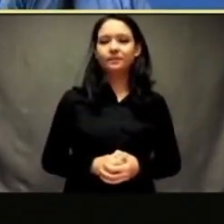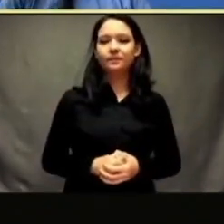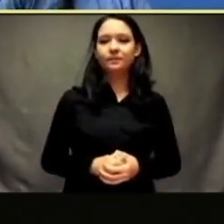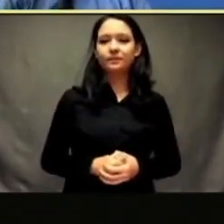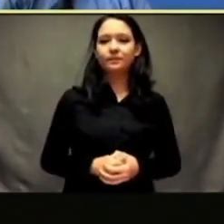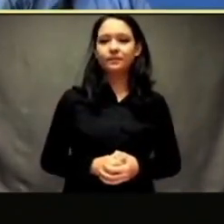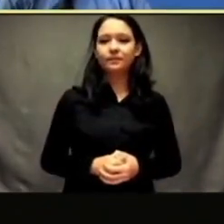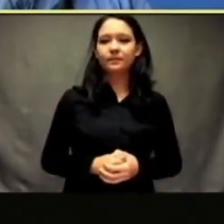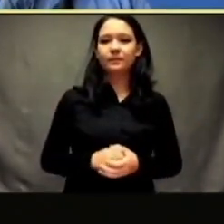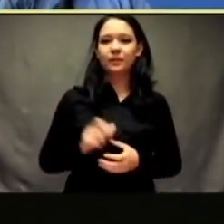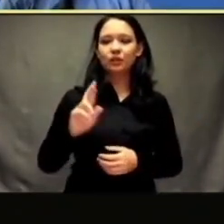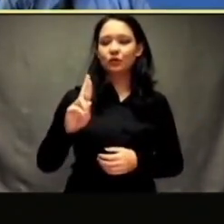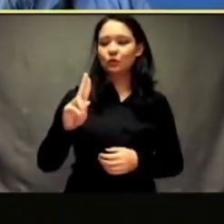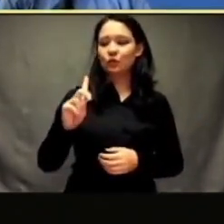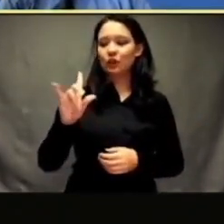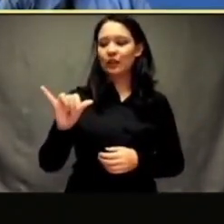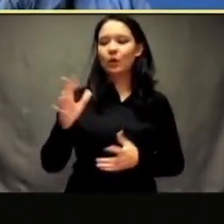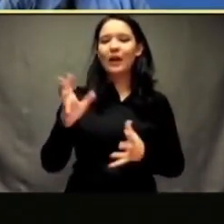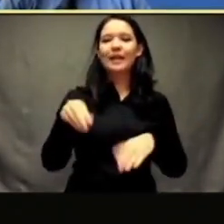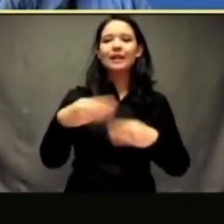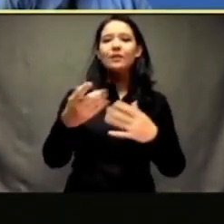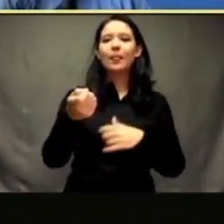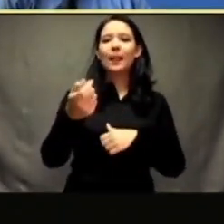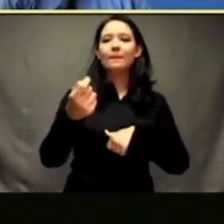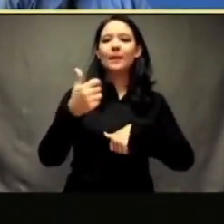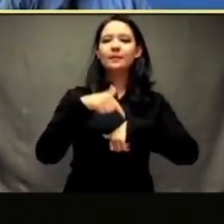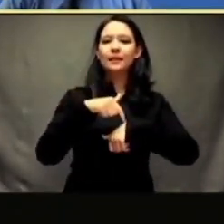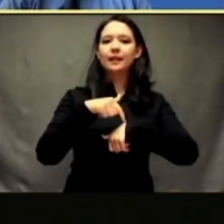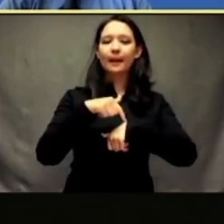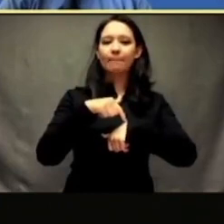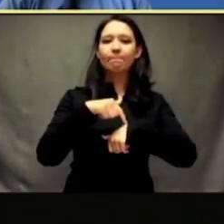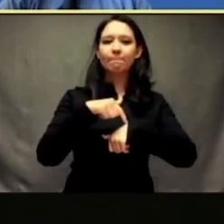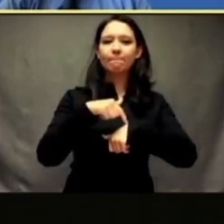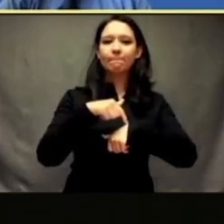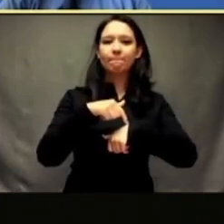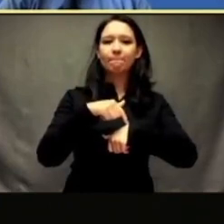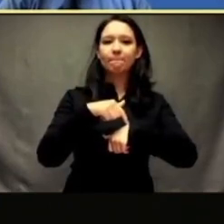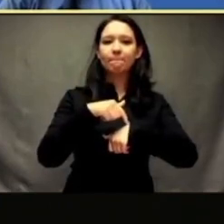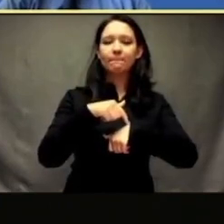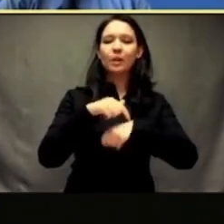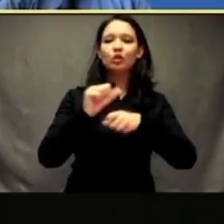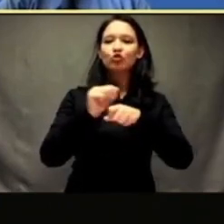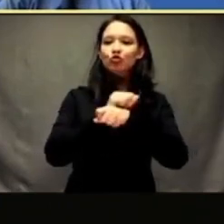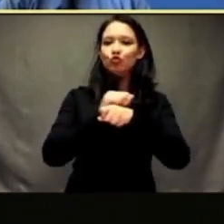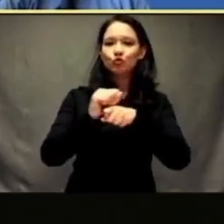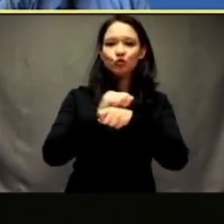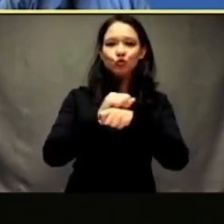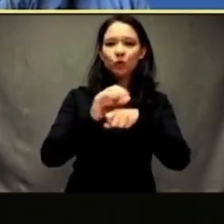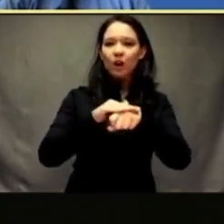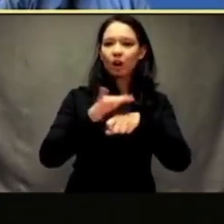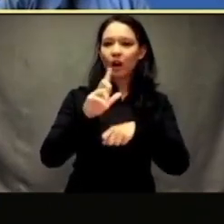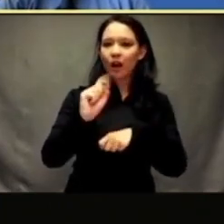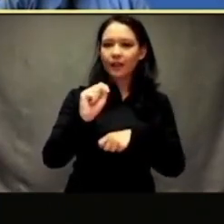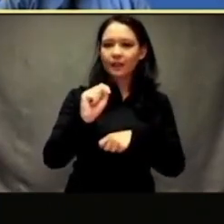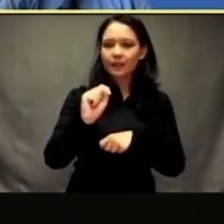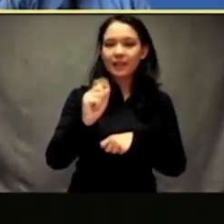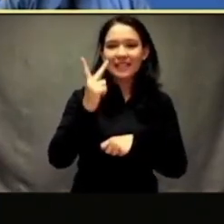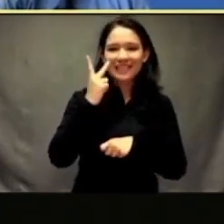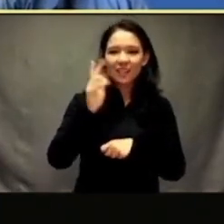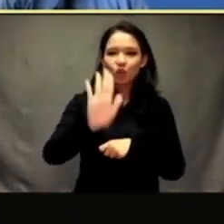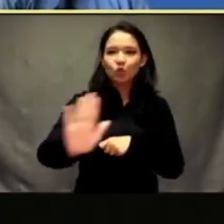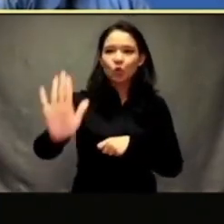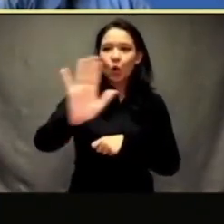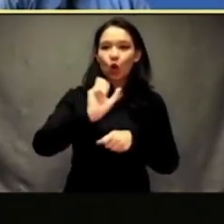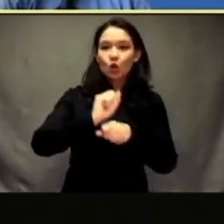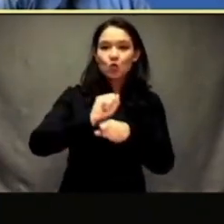So we want to give you a little bit of time to just kind of work on it and seeing your work if you have anything